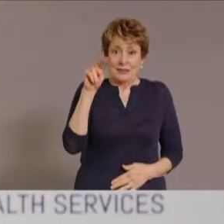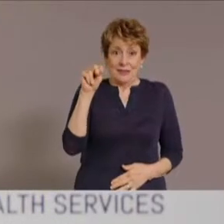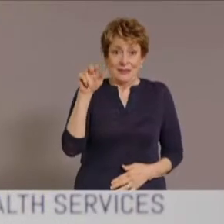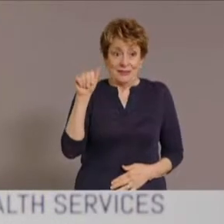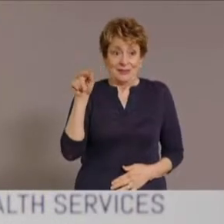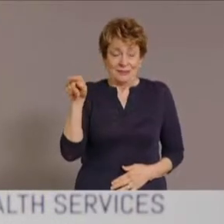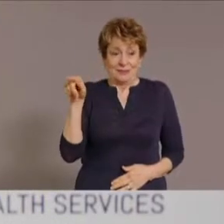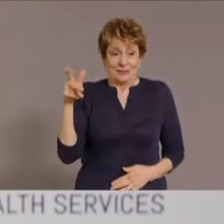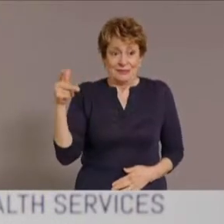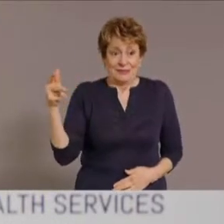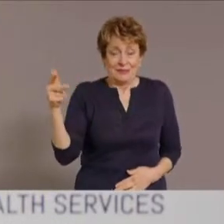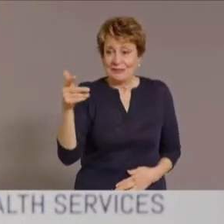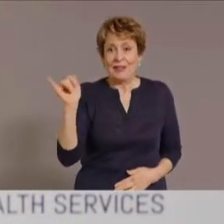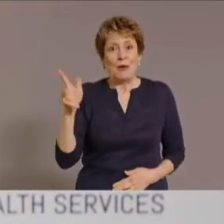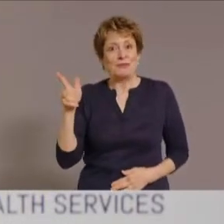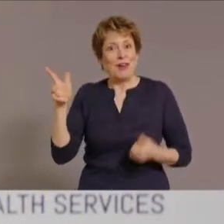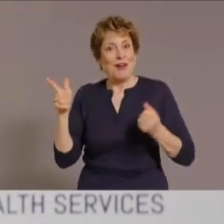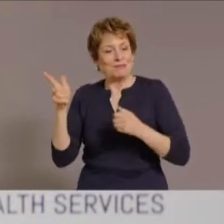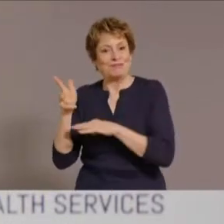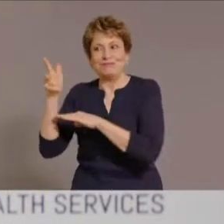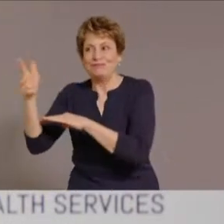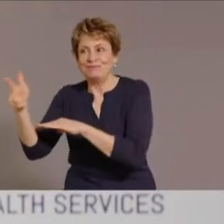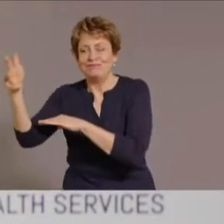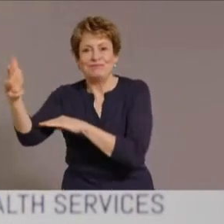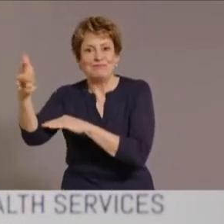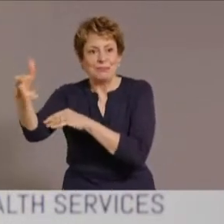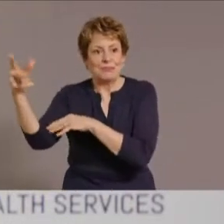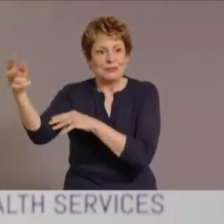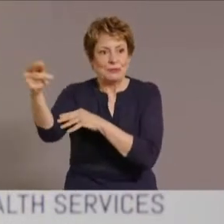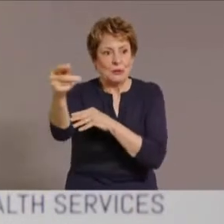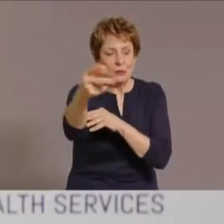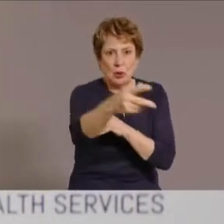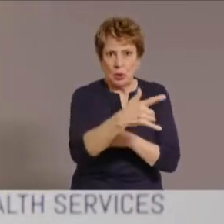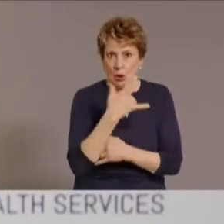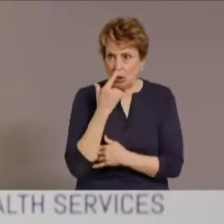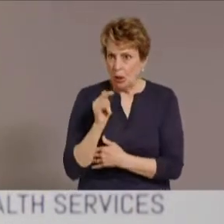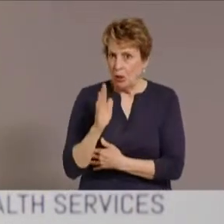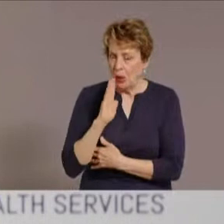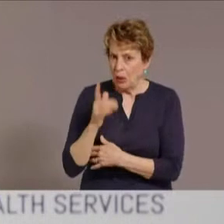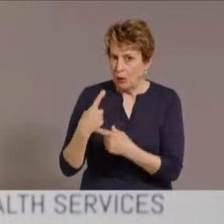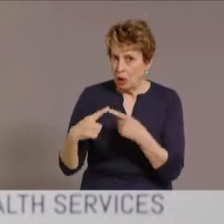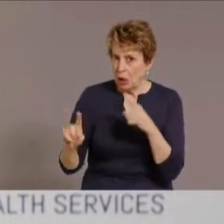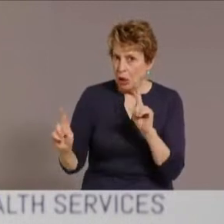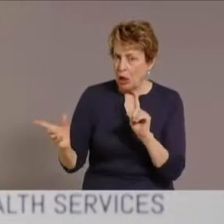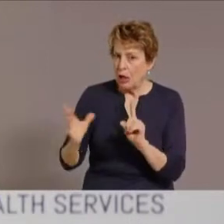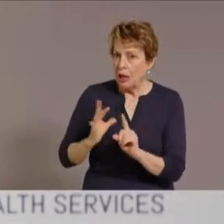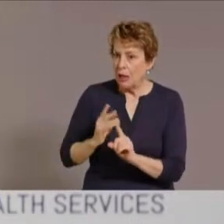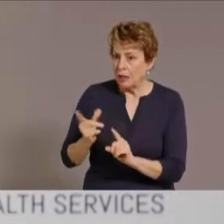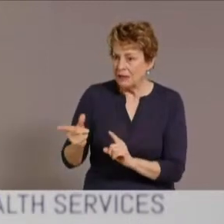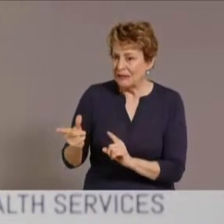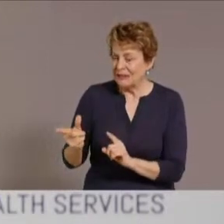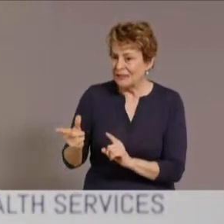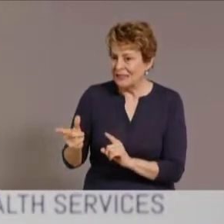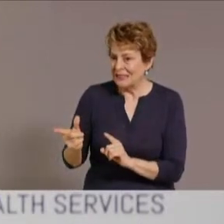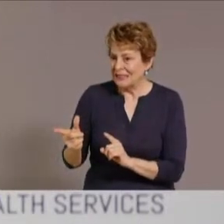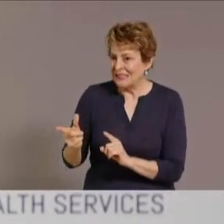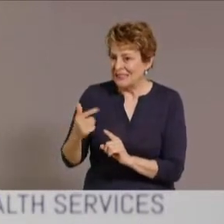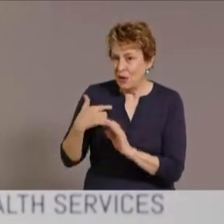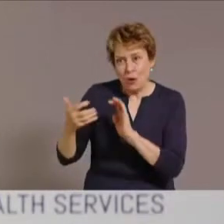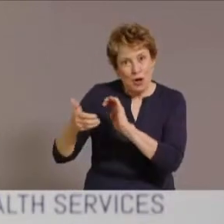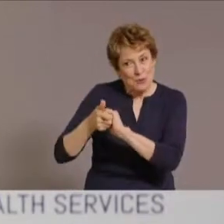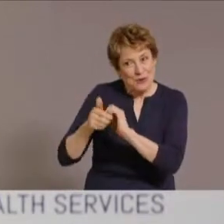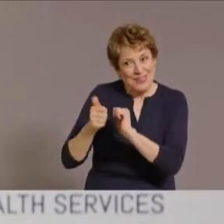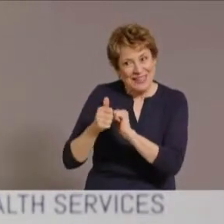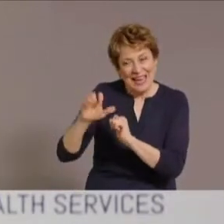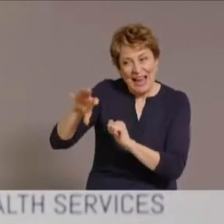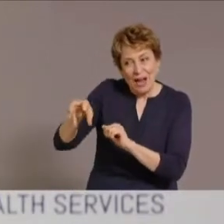Yeah, so we are working with the county health departments, and they actually might be better than me explaining where and when they are. We